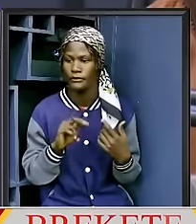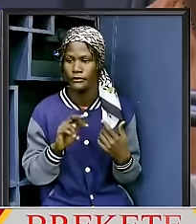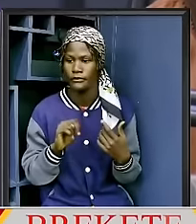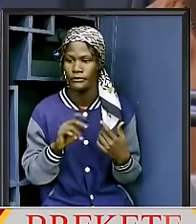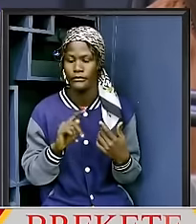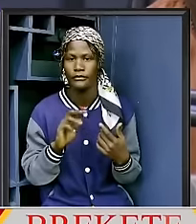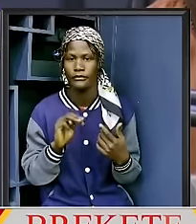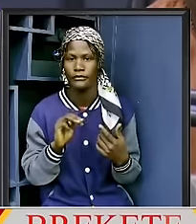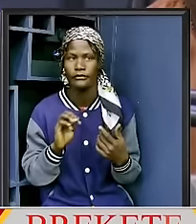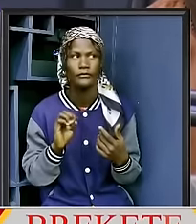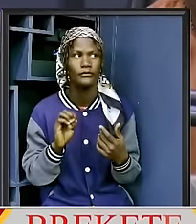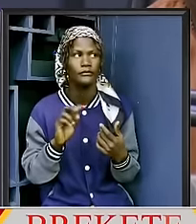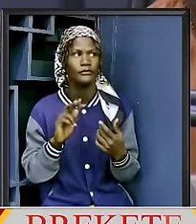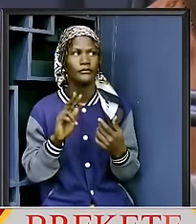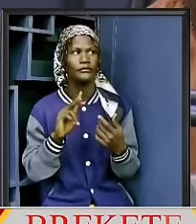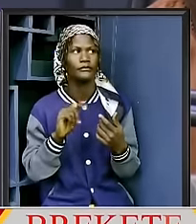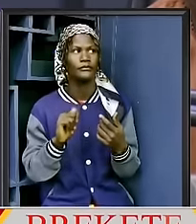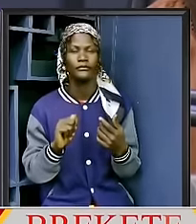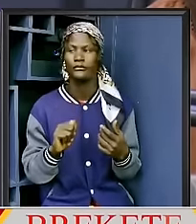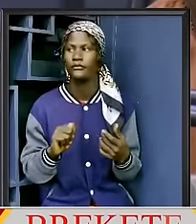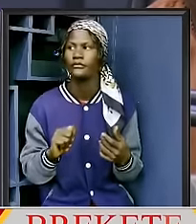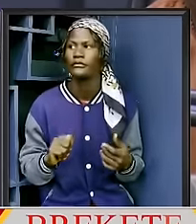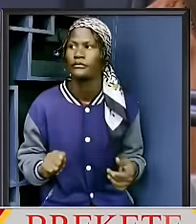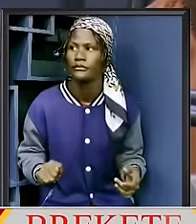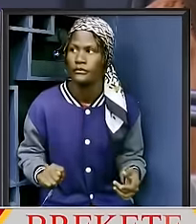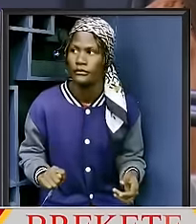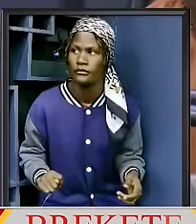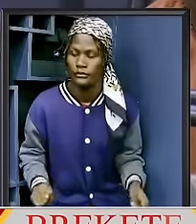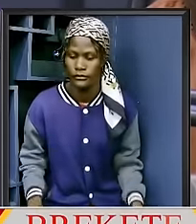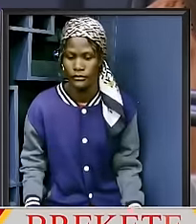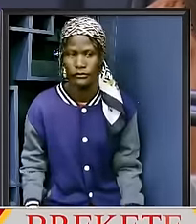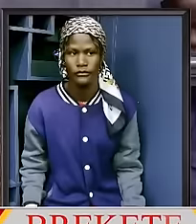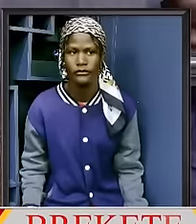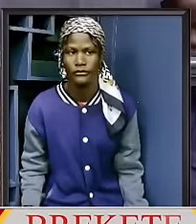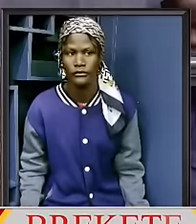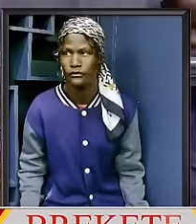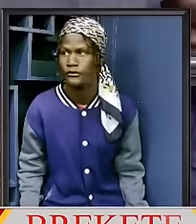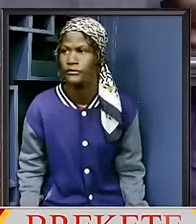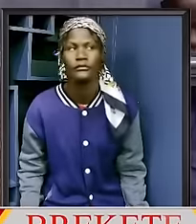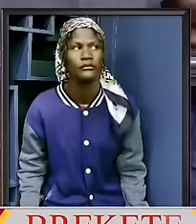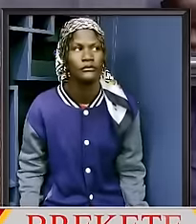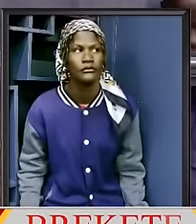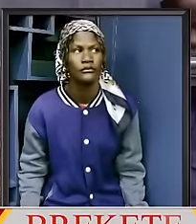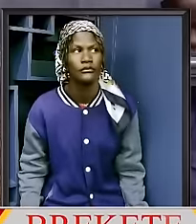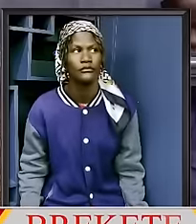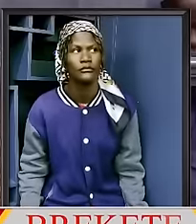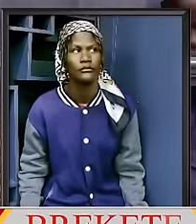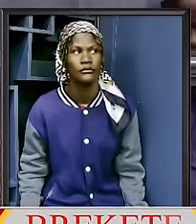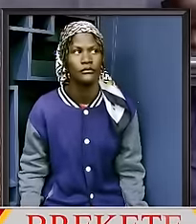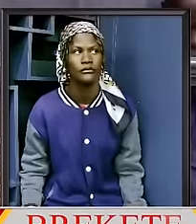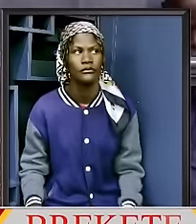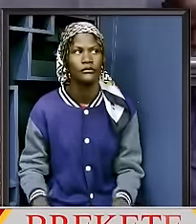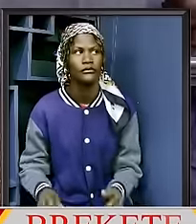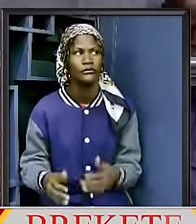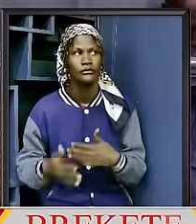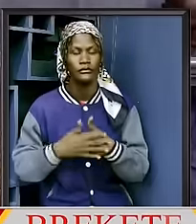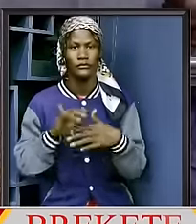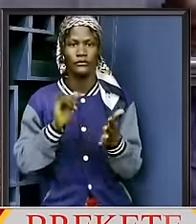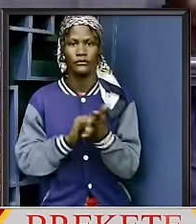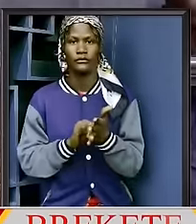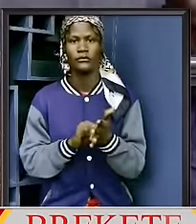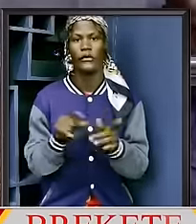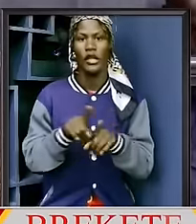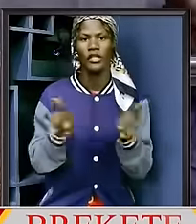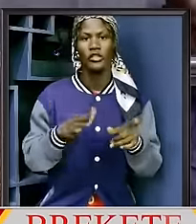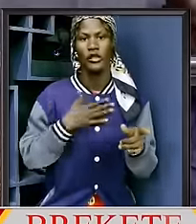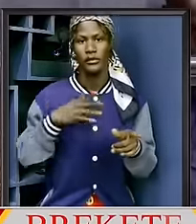that she will tell the chairman. So on Thursday evening, because I was even the one that discharged myself, the doctor said,